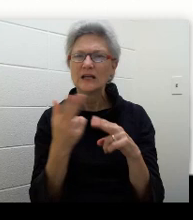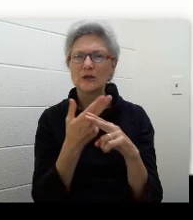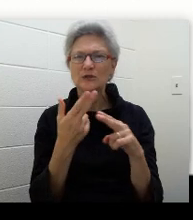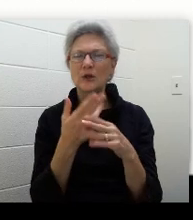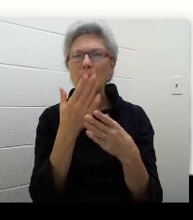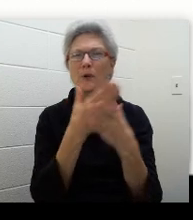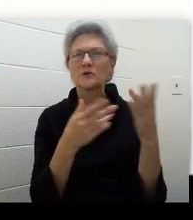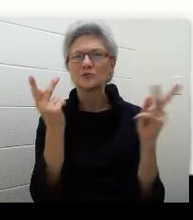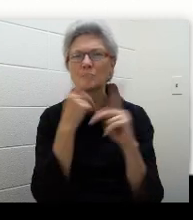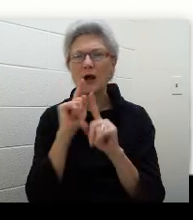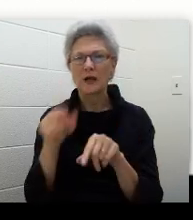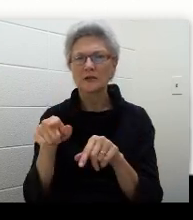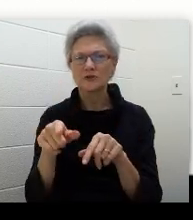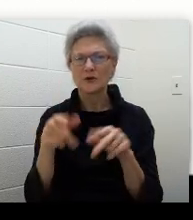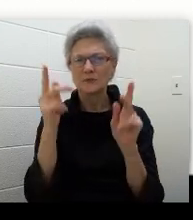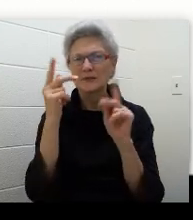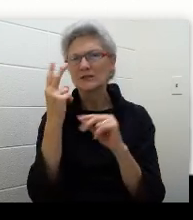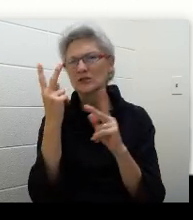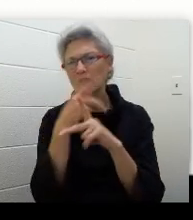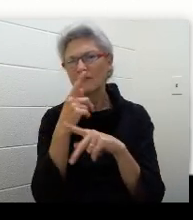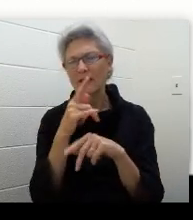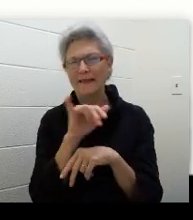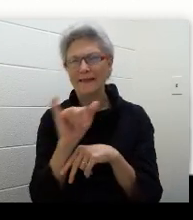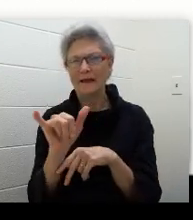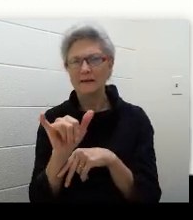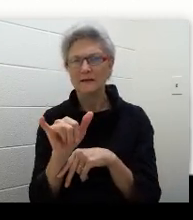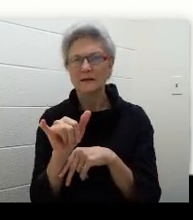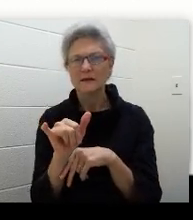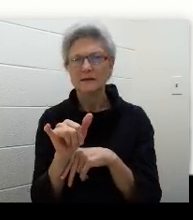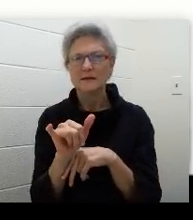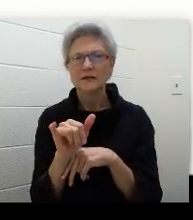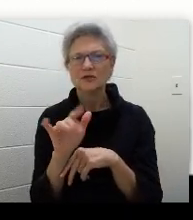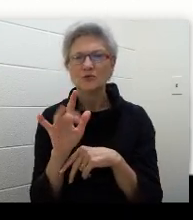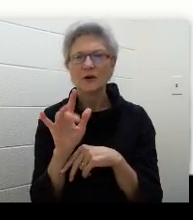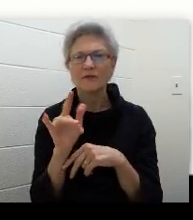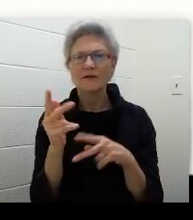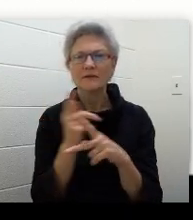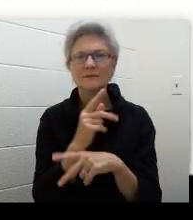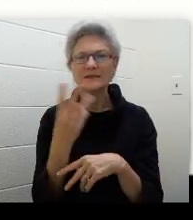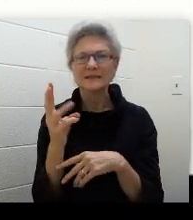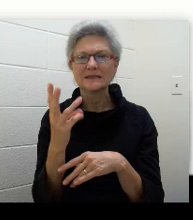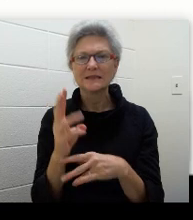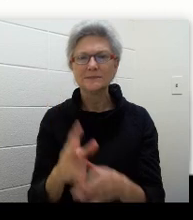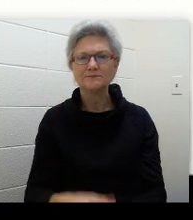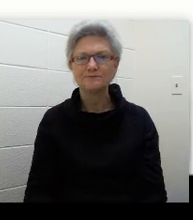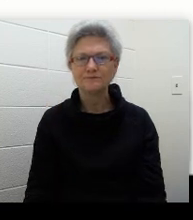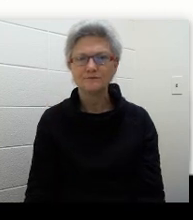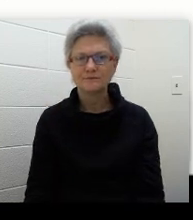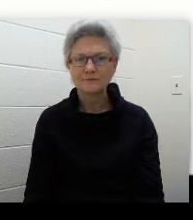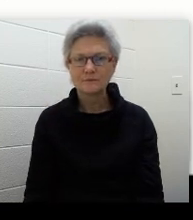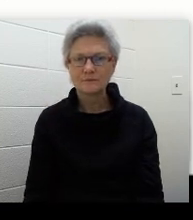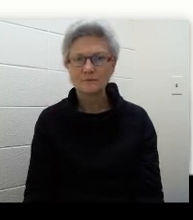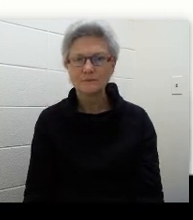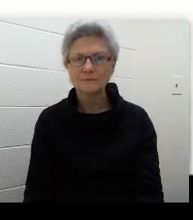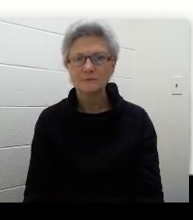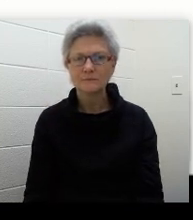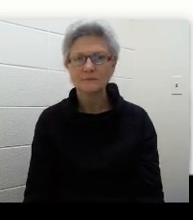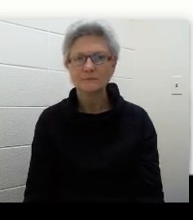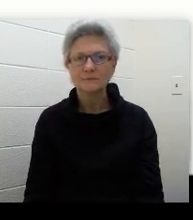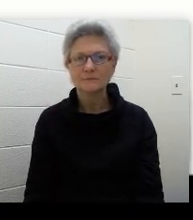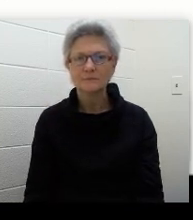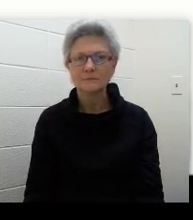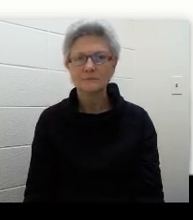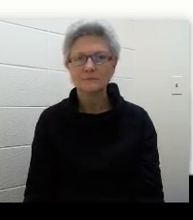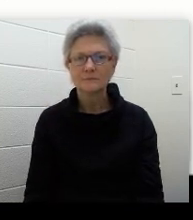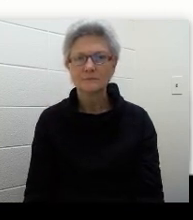did partial products. So I'm going to solve it that way as well. So 25 times 16. I have to write small here.